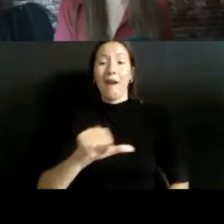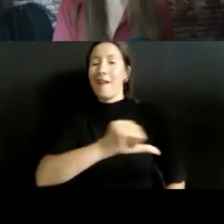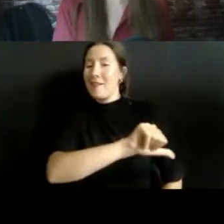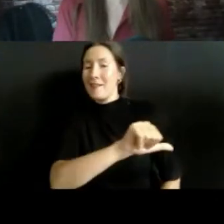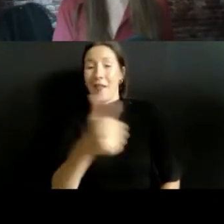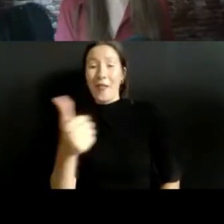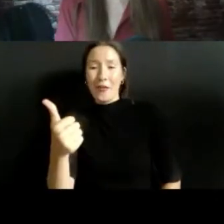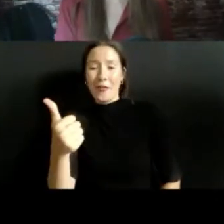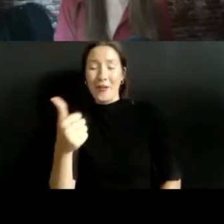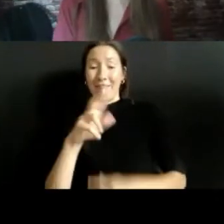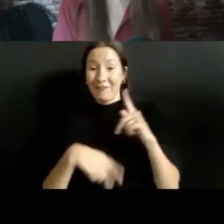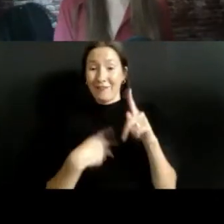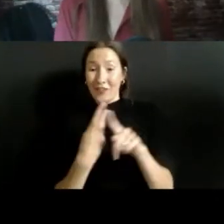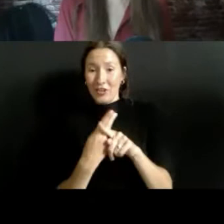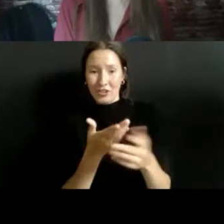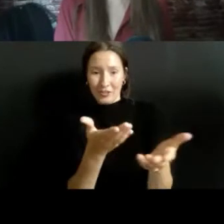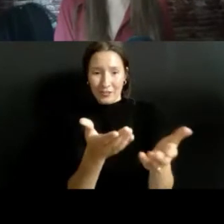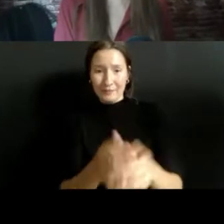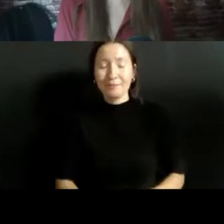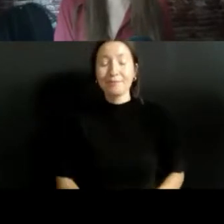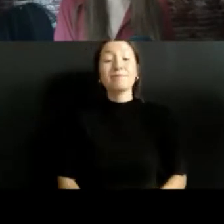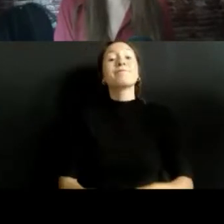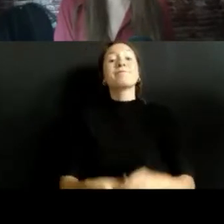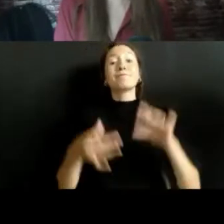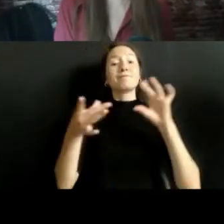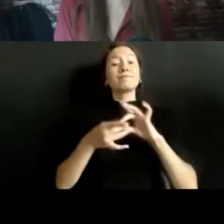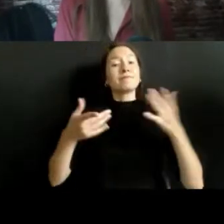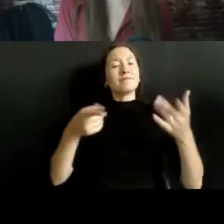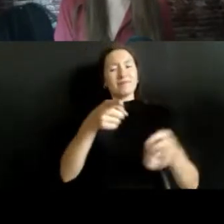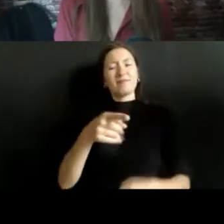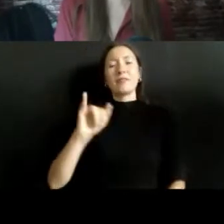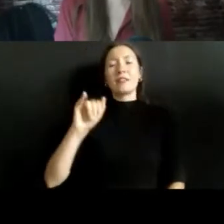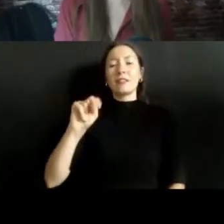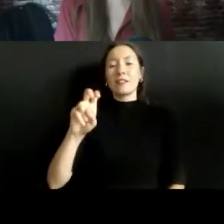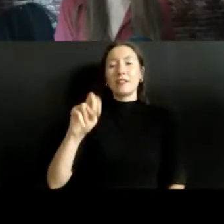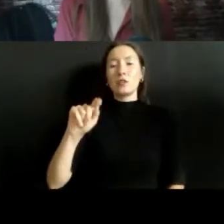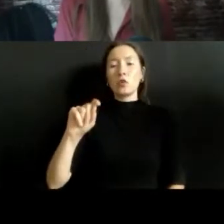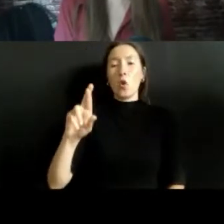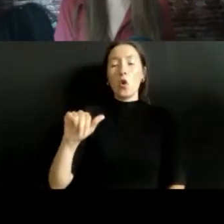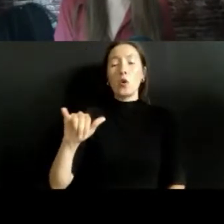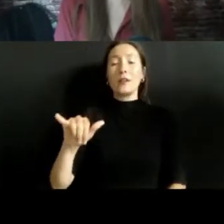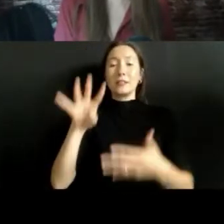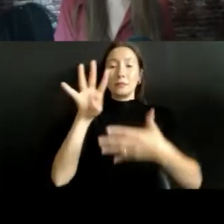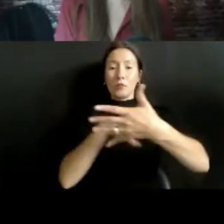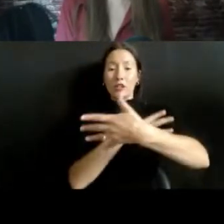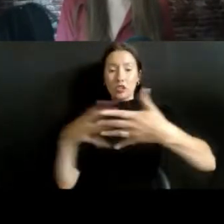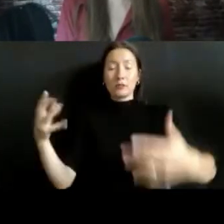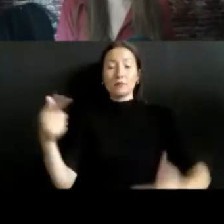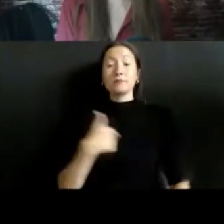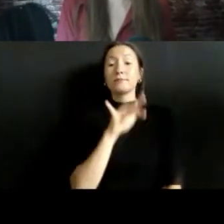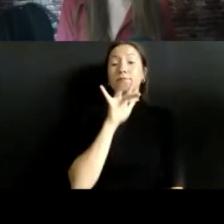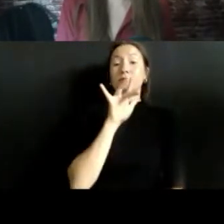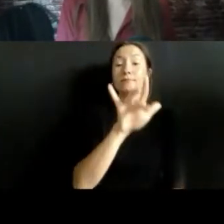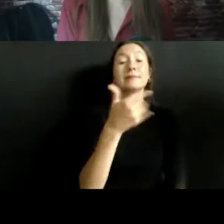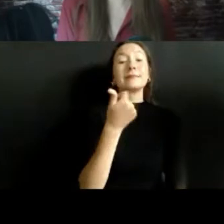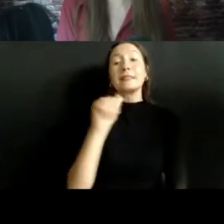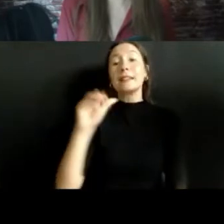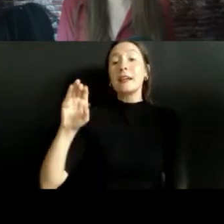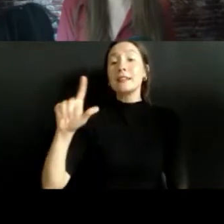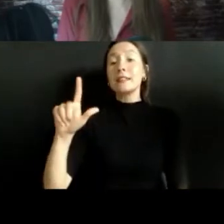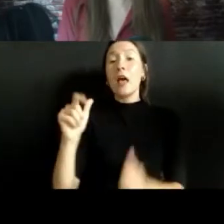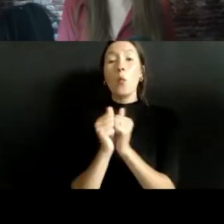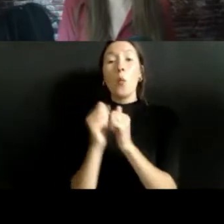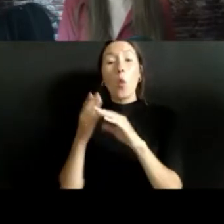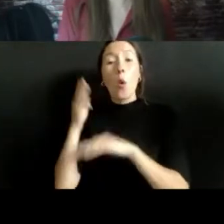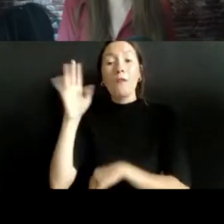Here I have an inventory spreadsheet, and I want to highlight in red any cells where the item has more than $5,000 tied up in